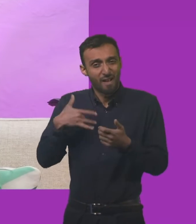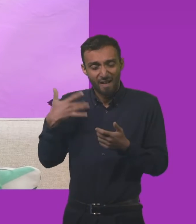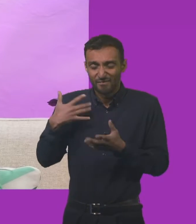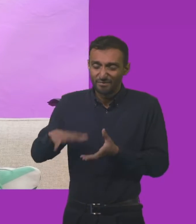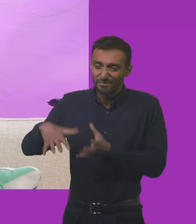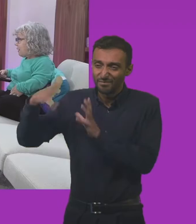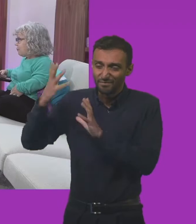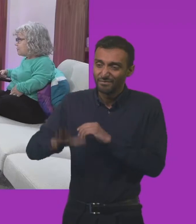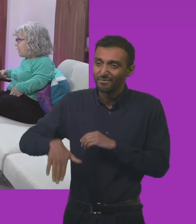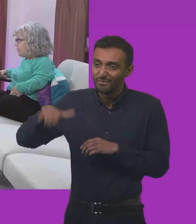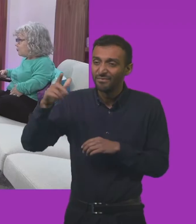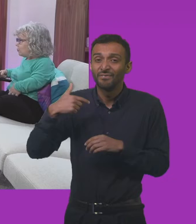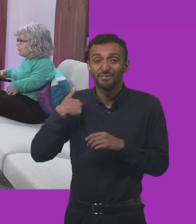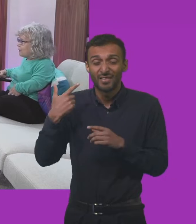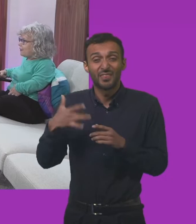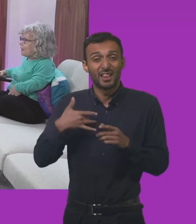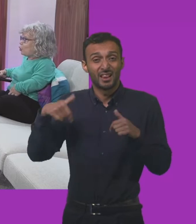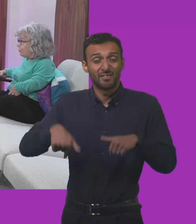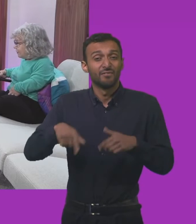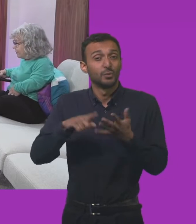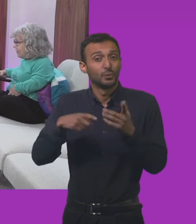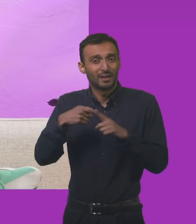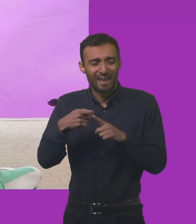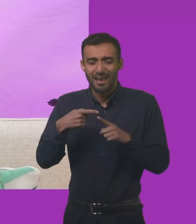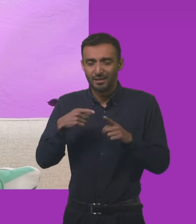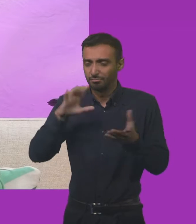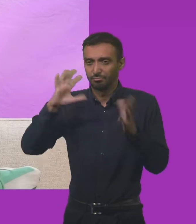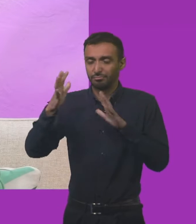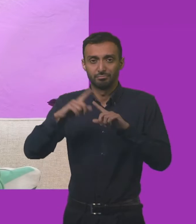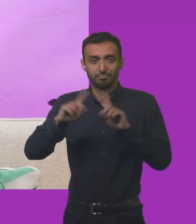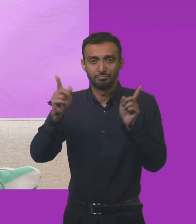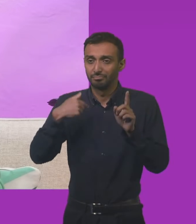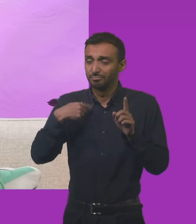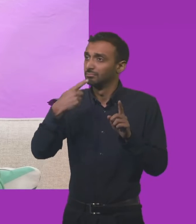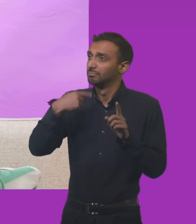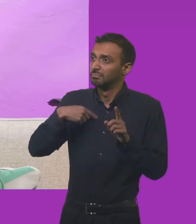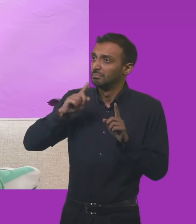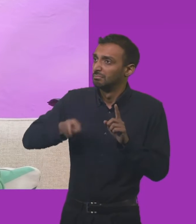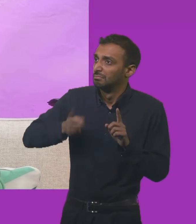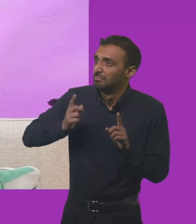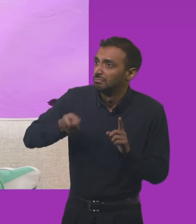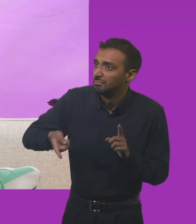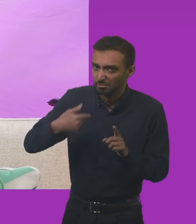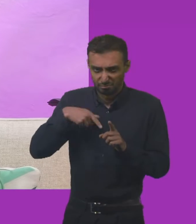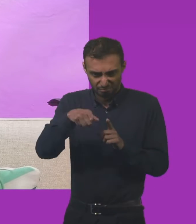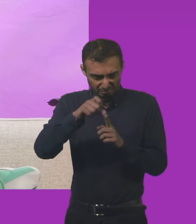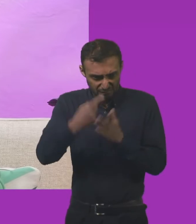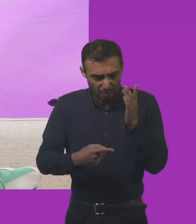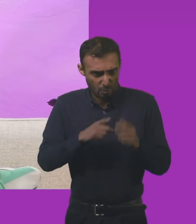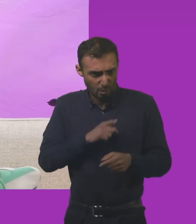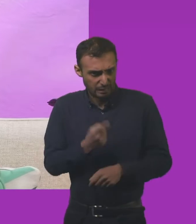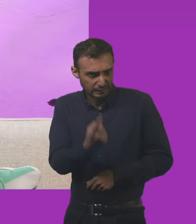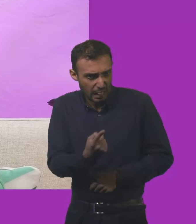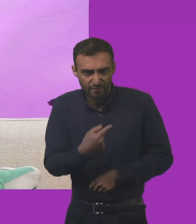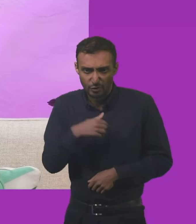the UK, I was kind of told every day that I couldn't. You're disabled. You can't do that. Why are you by yourself? You're disabled. You should have a